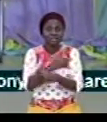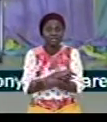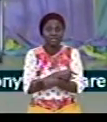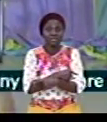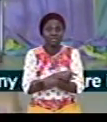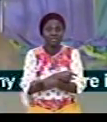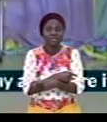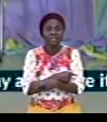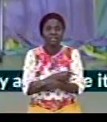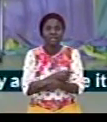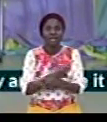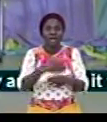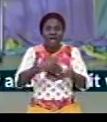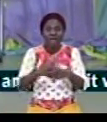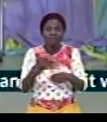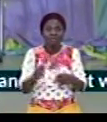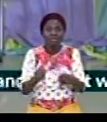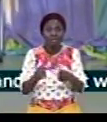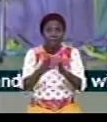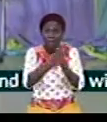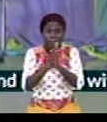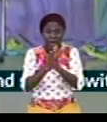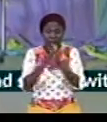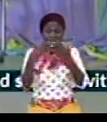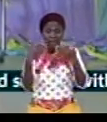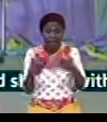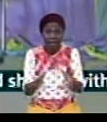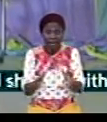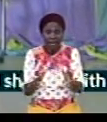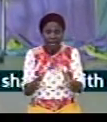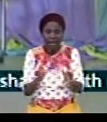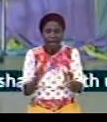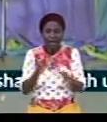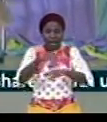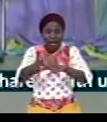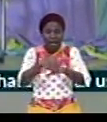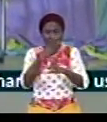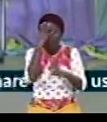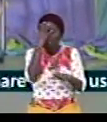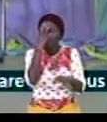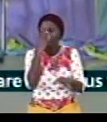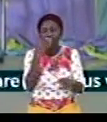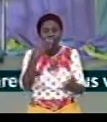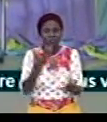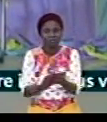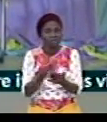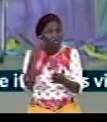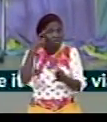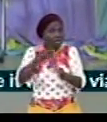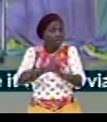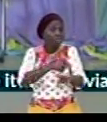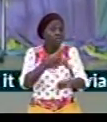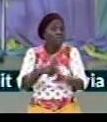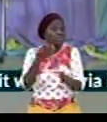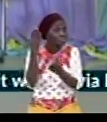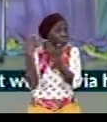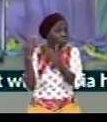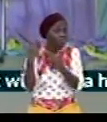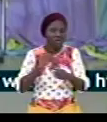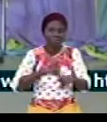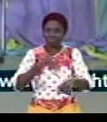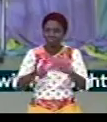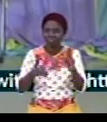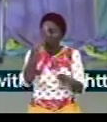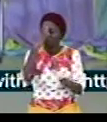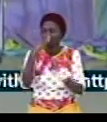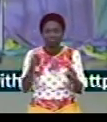sleep, after that prayer, the type of sleep I slept. For a very long time, I have never had that type of sleep. I